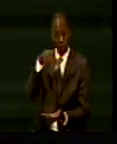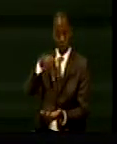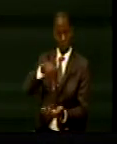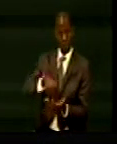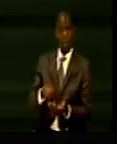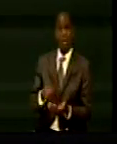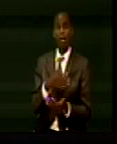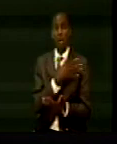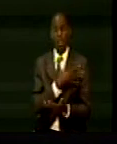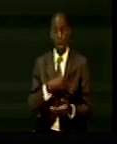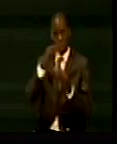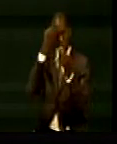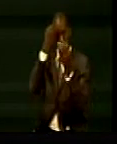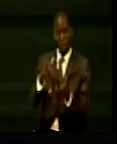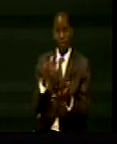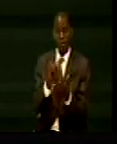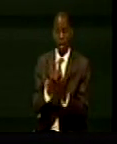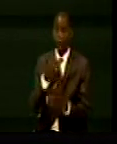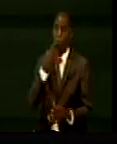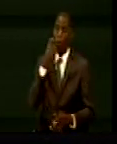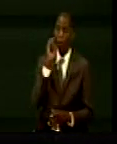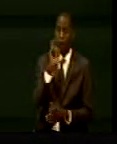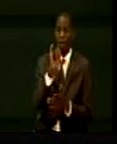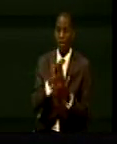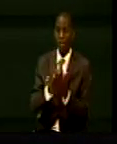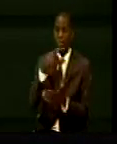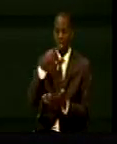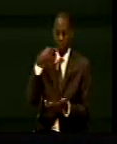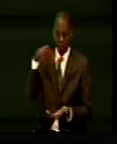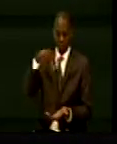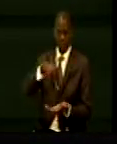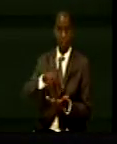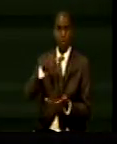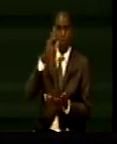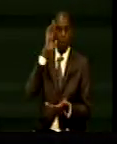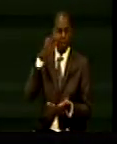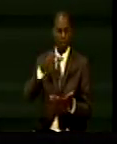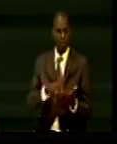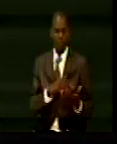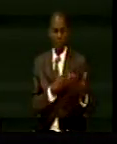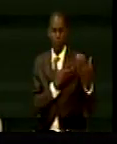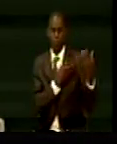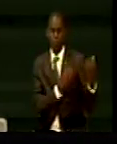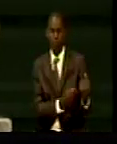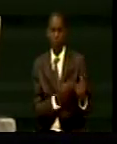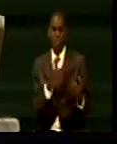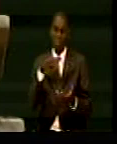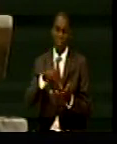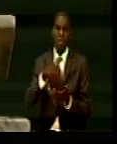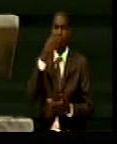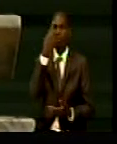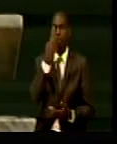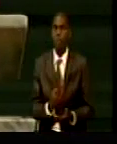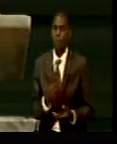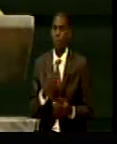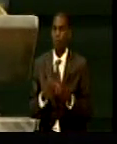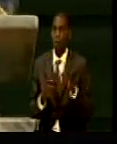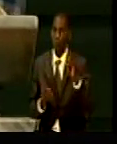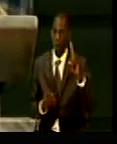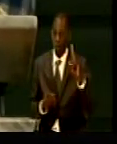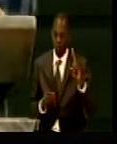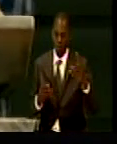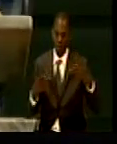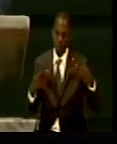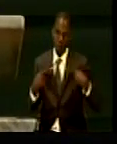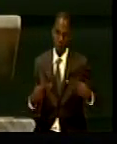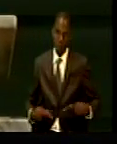says stand, I will stand courageously, I will stand alone. Number one, physically,